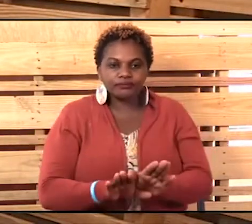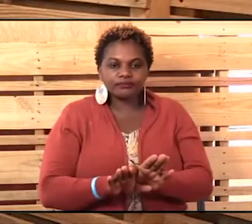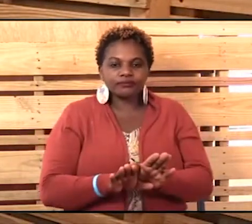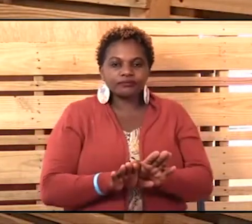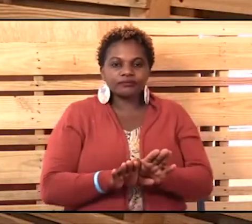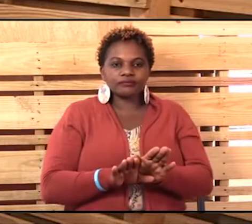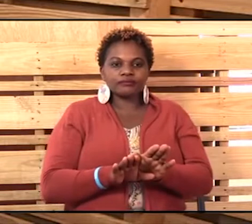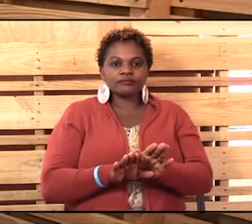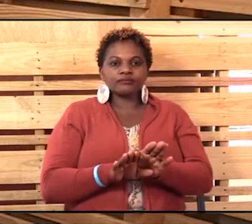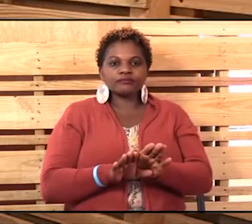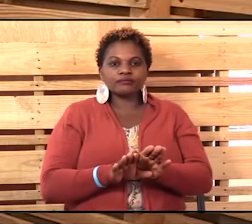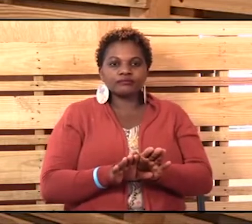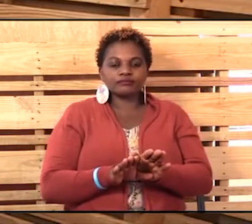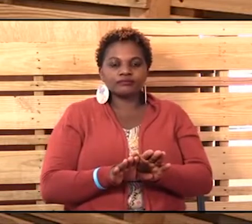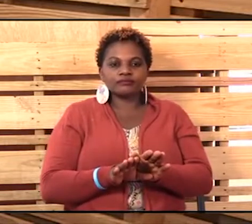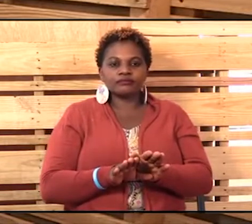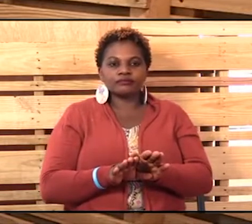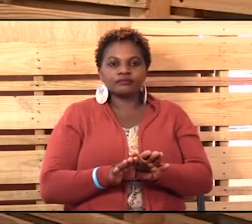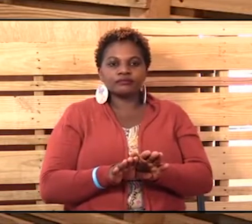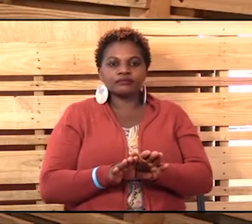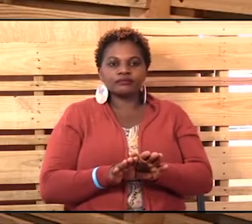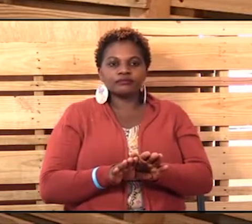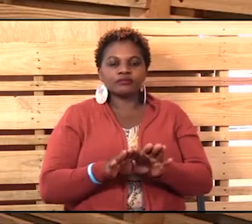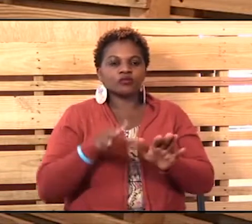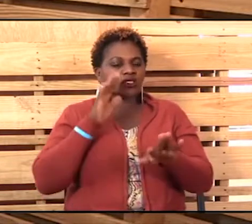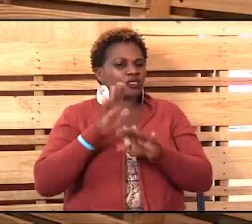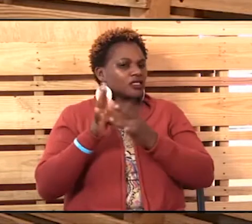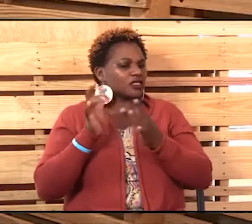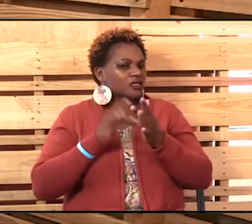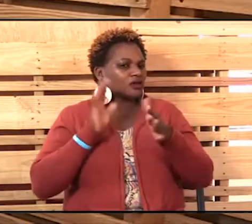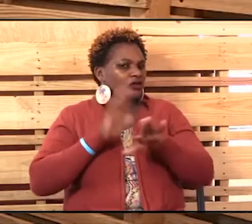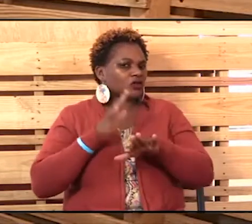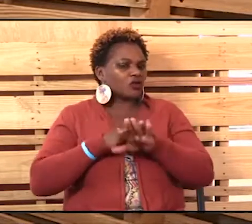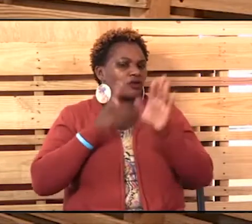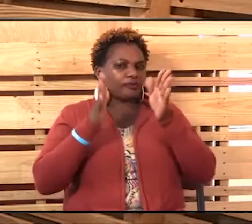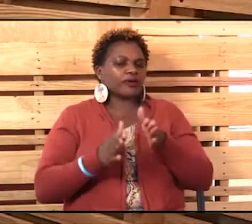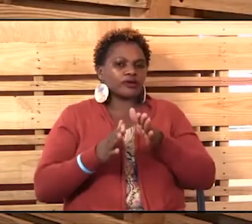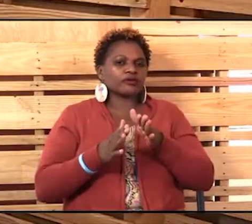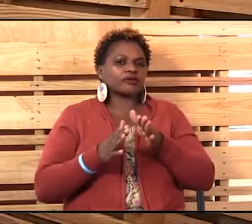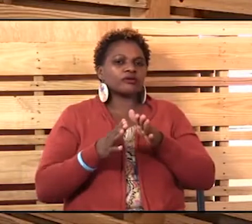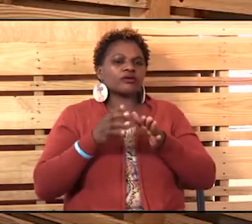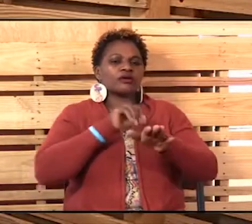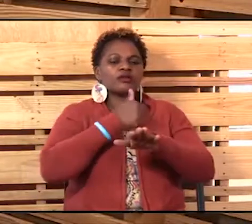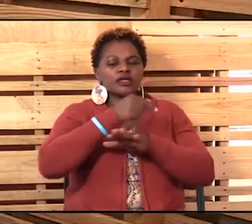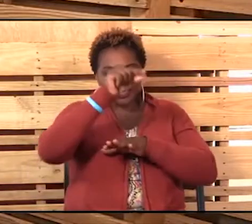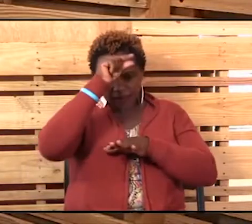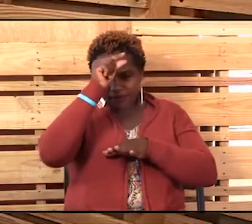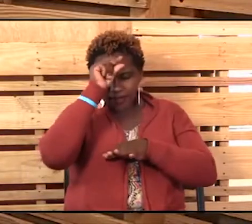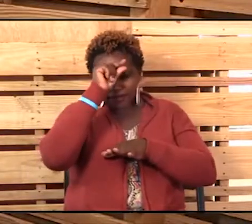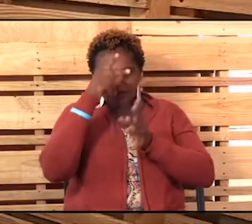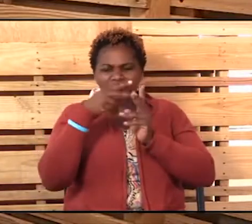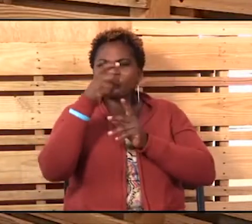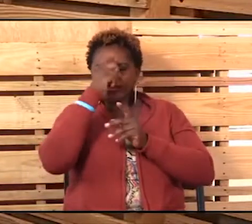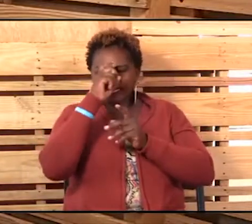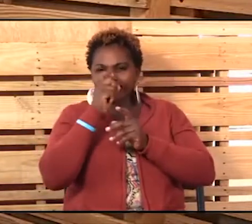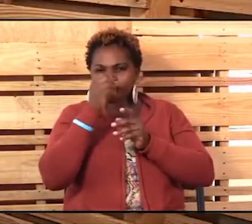would they put Jesus on the cross? Wasn't he a good, good person? The authority at that time were very